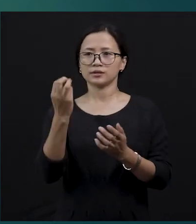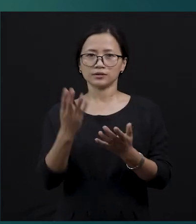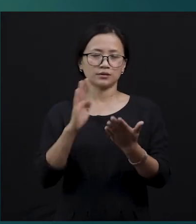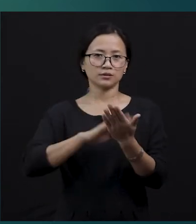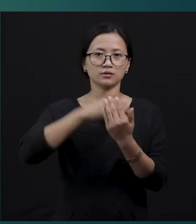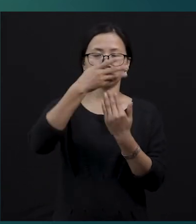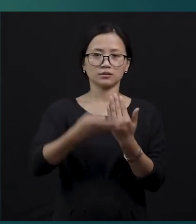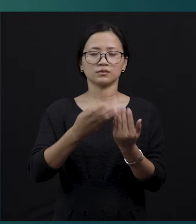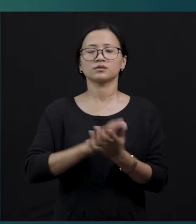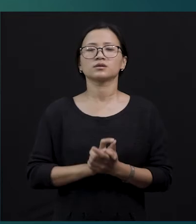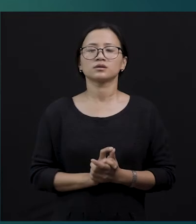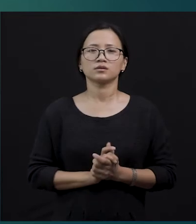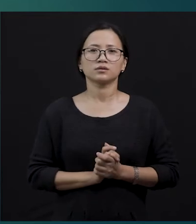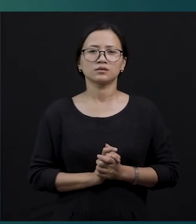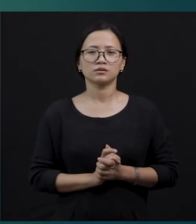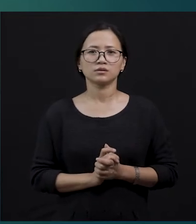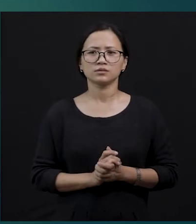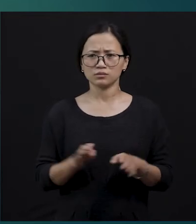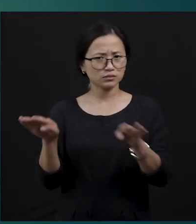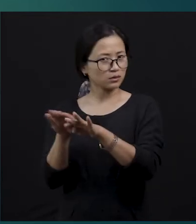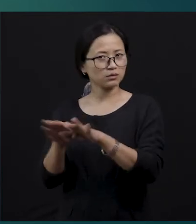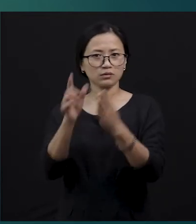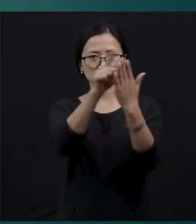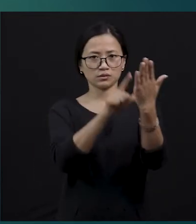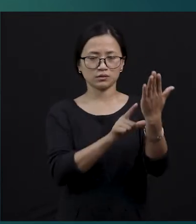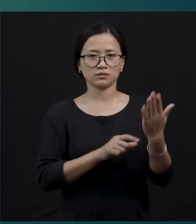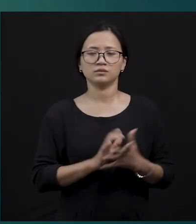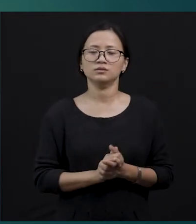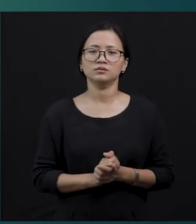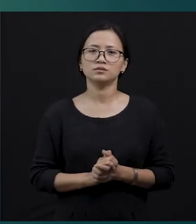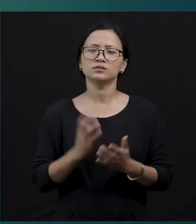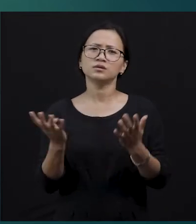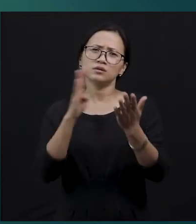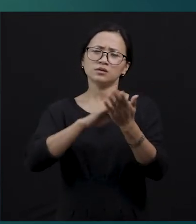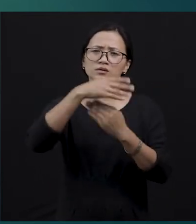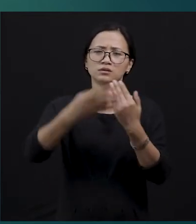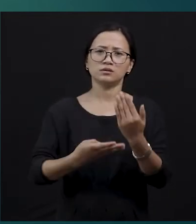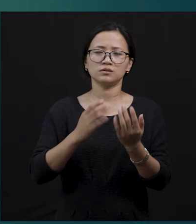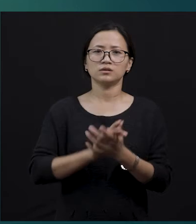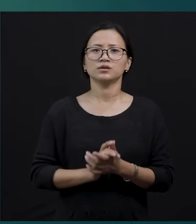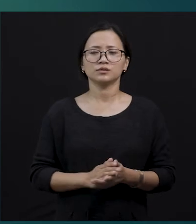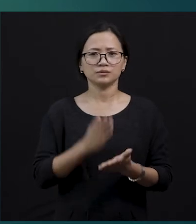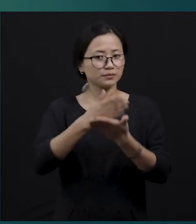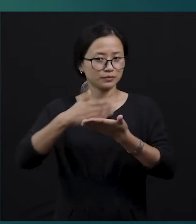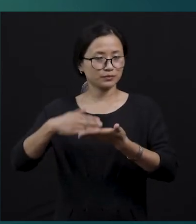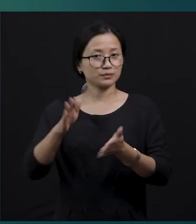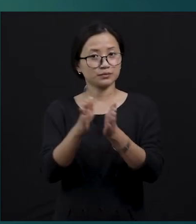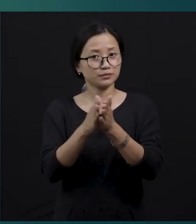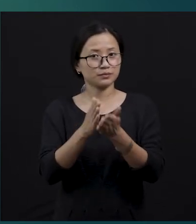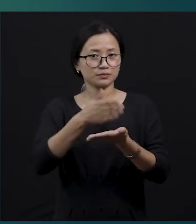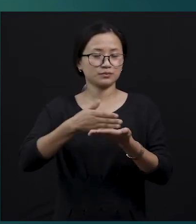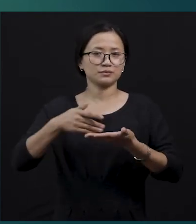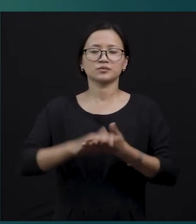have calendar at home, children? Do you see the holidays list in the calendar? And do you see your birthday on the